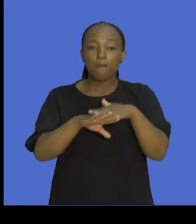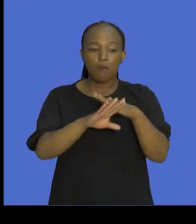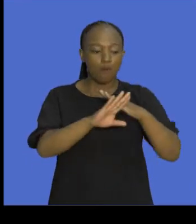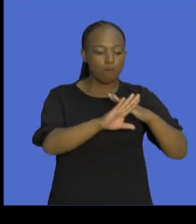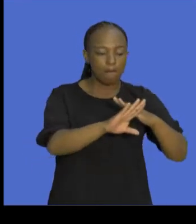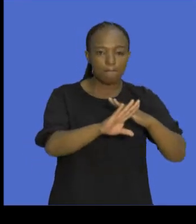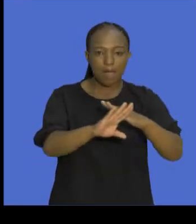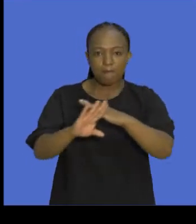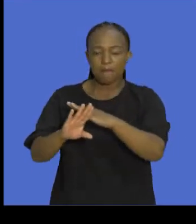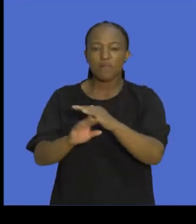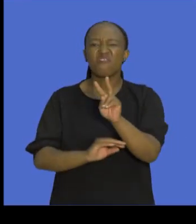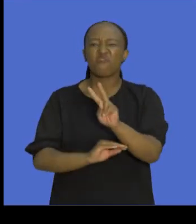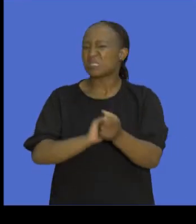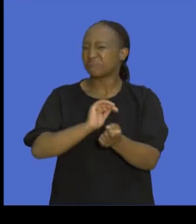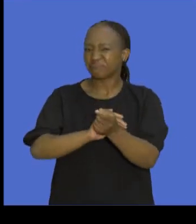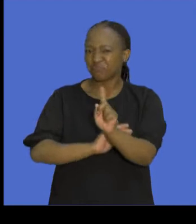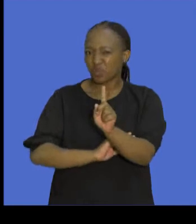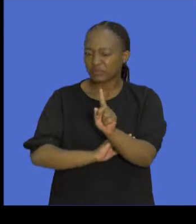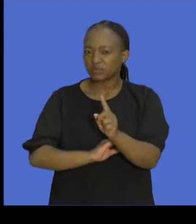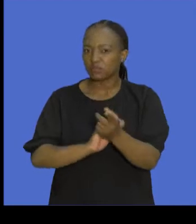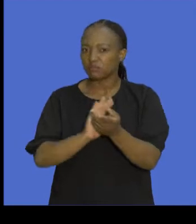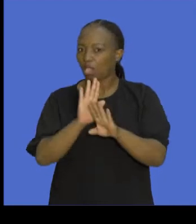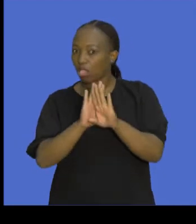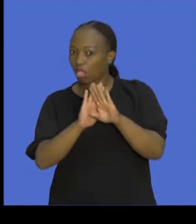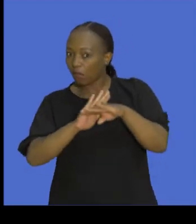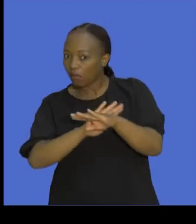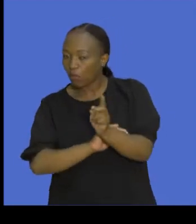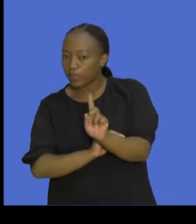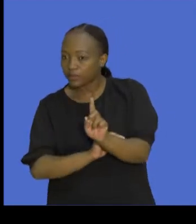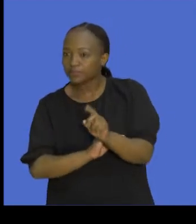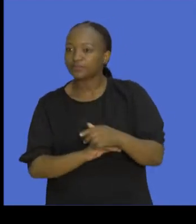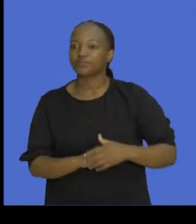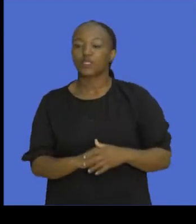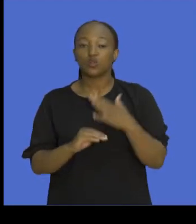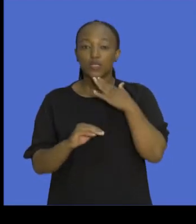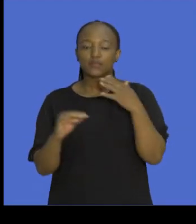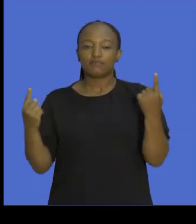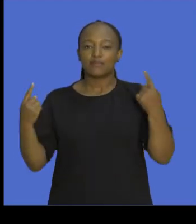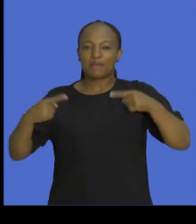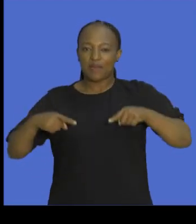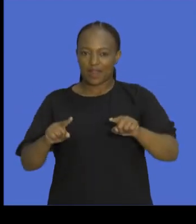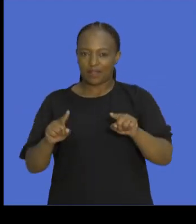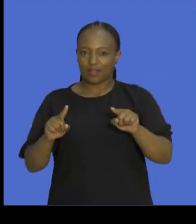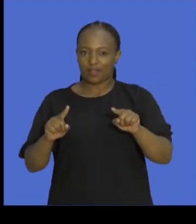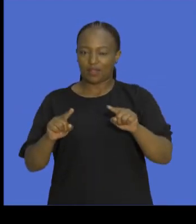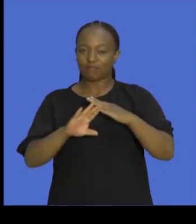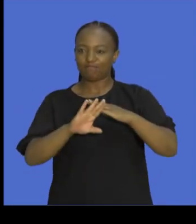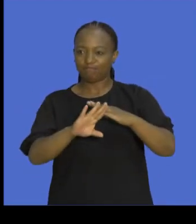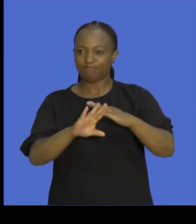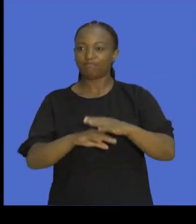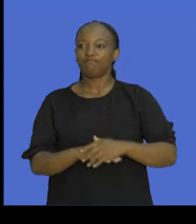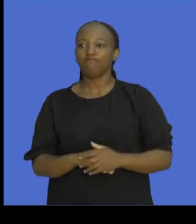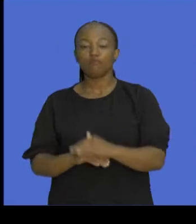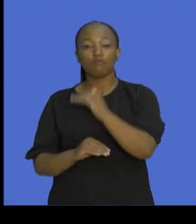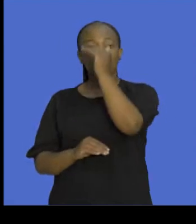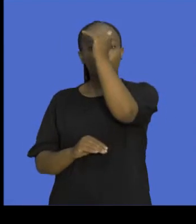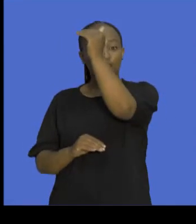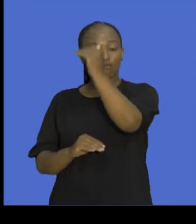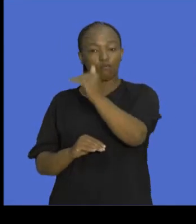are connected in parallel? So it is essentially about the parallel resistors, right? Okay, these are the keywords,